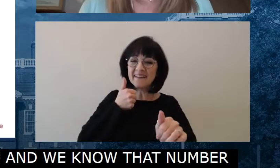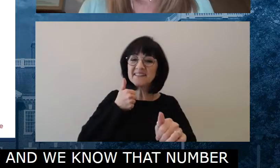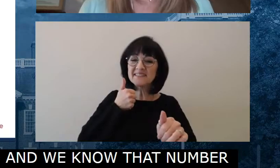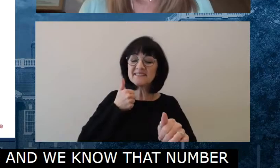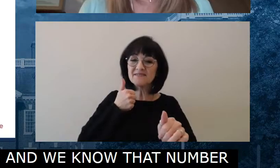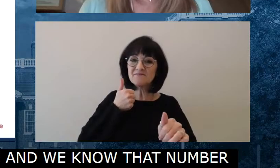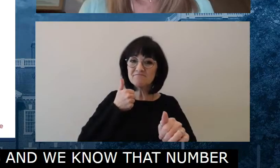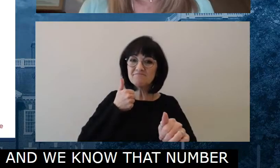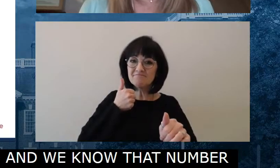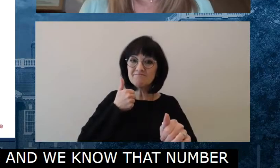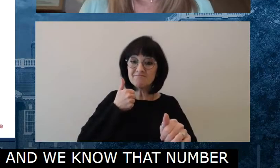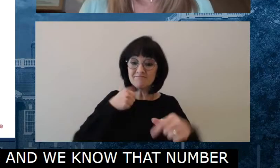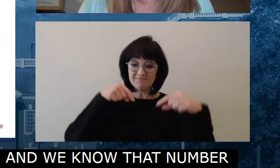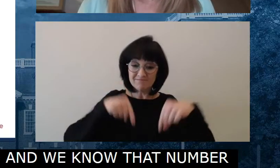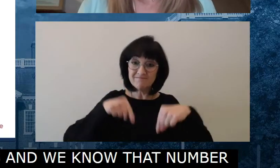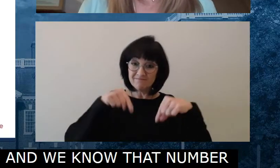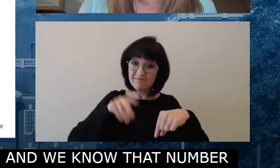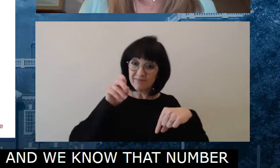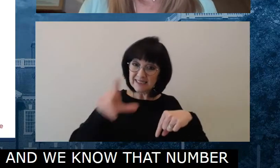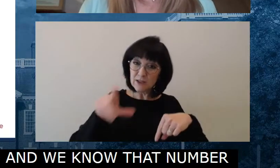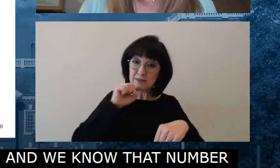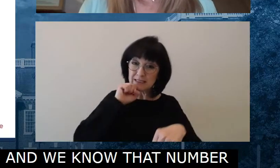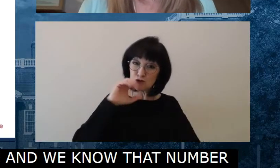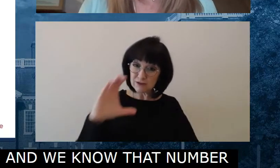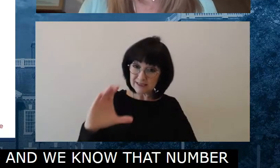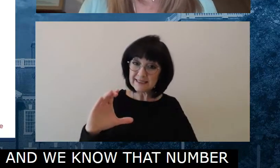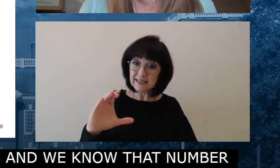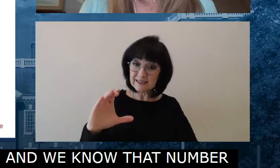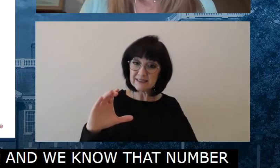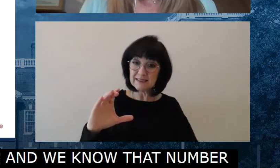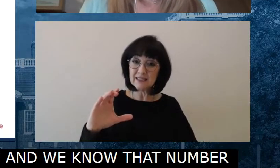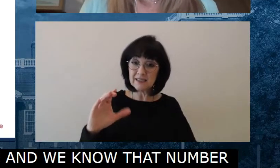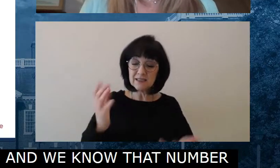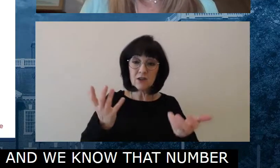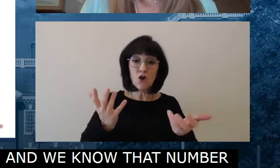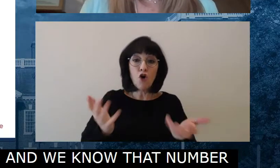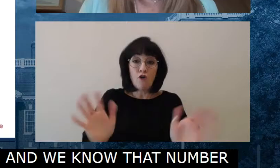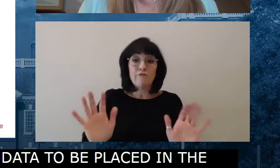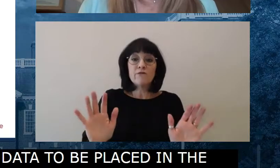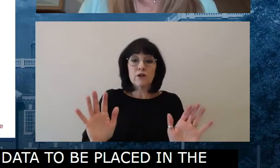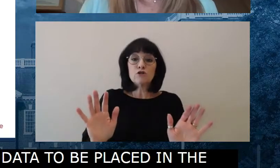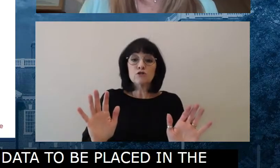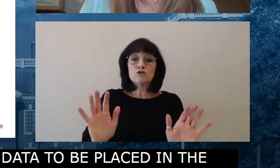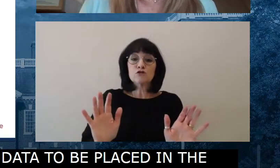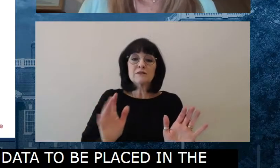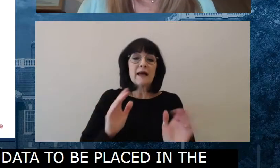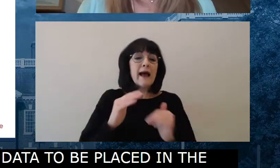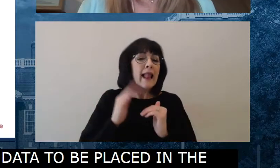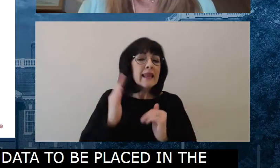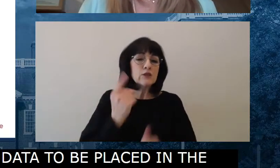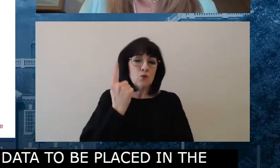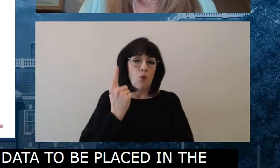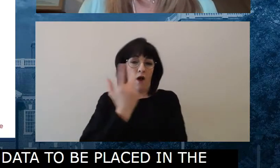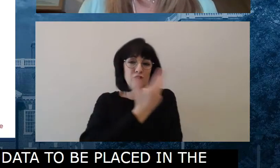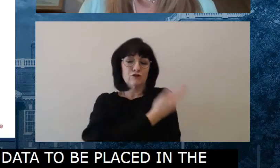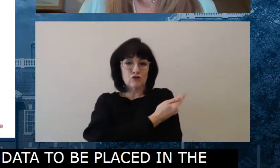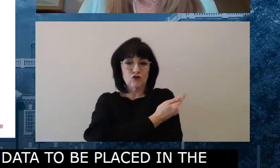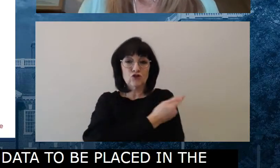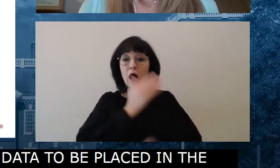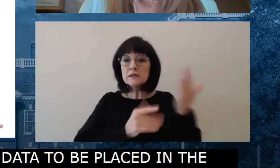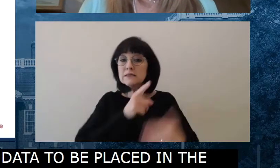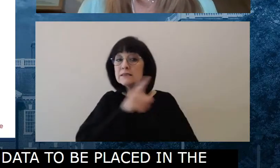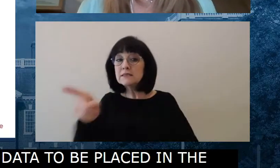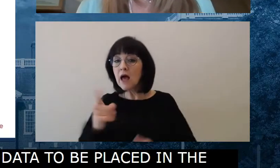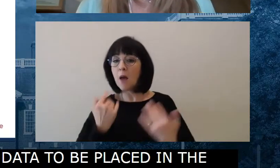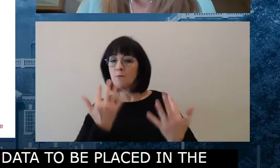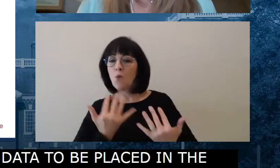67% of Delaware seniors have received at least one shot of vaccine so far. And